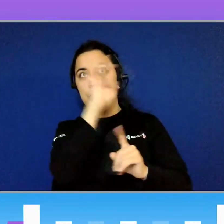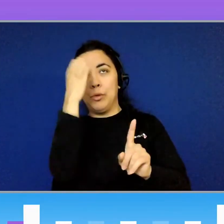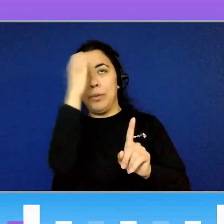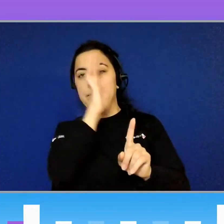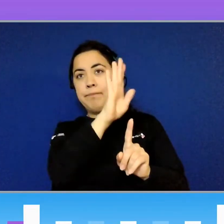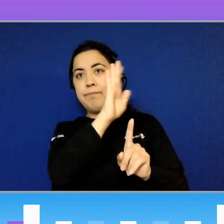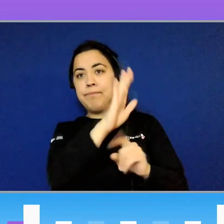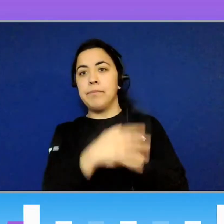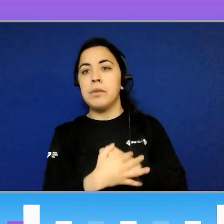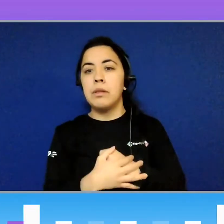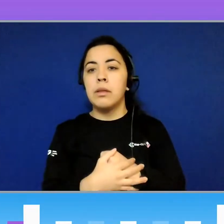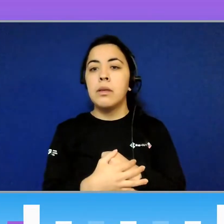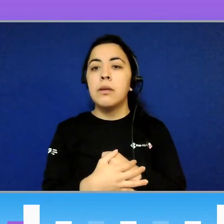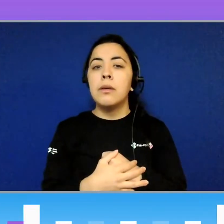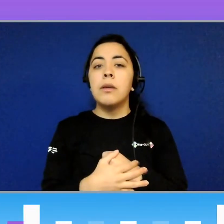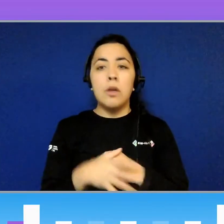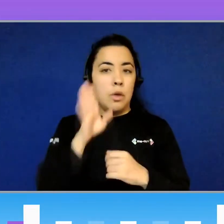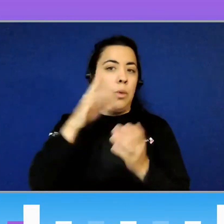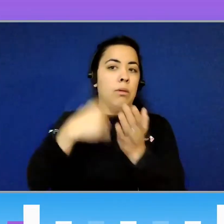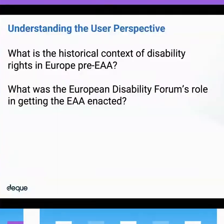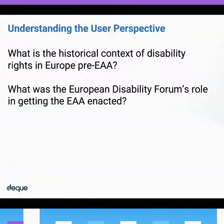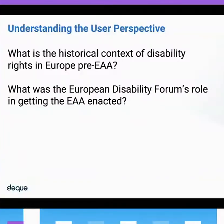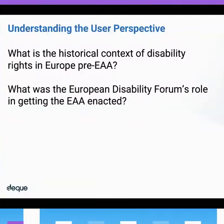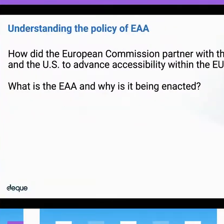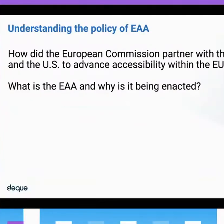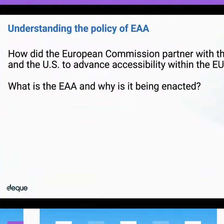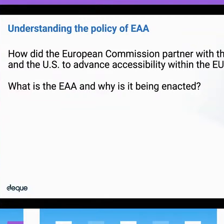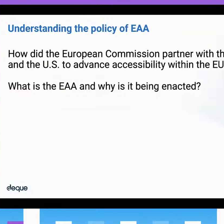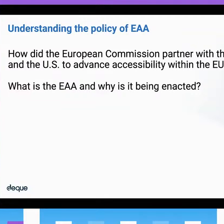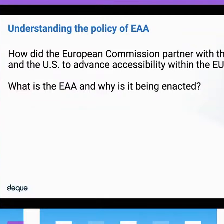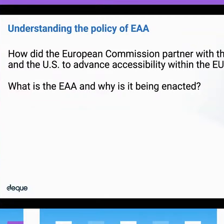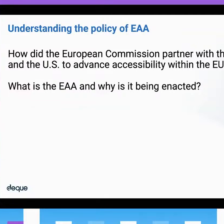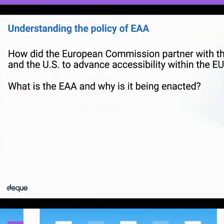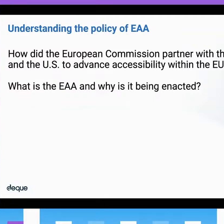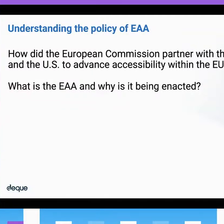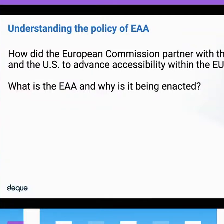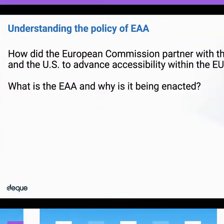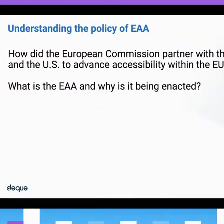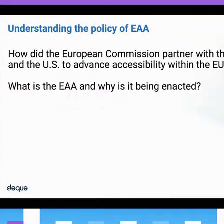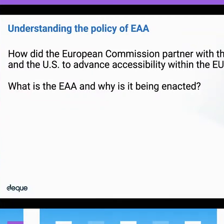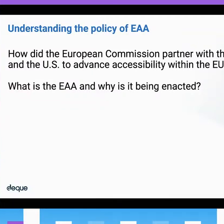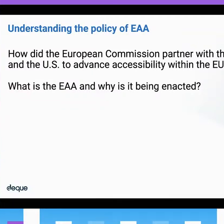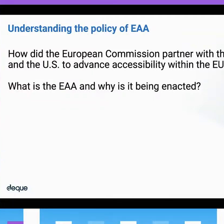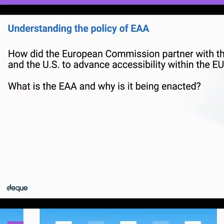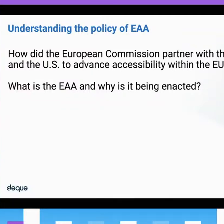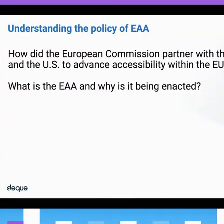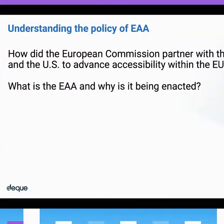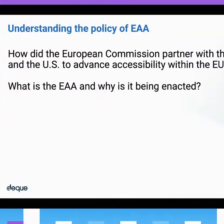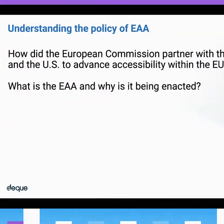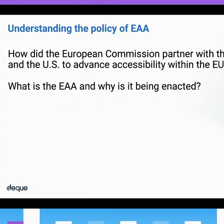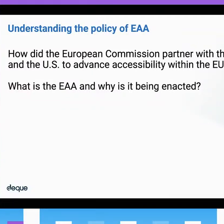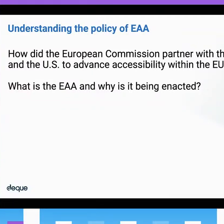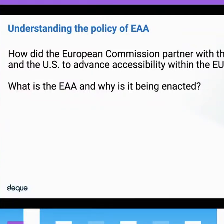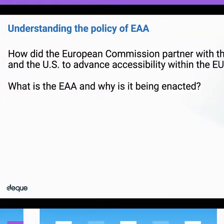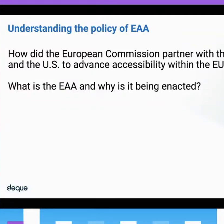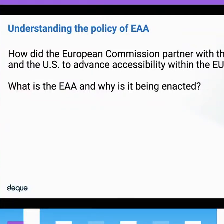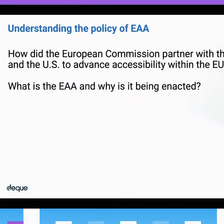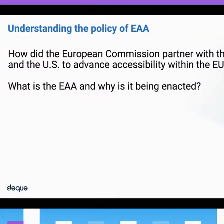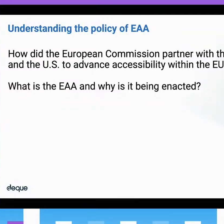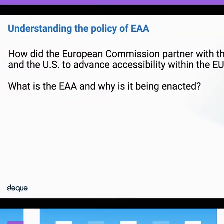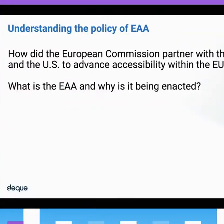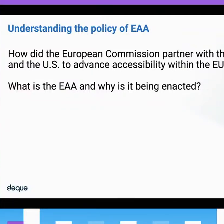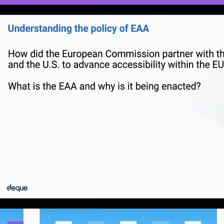Thank you, Alejandro. So let's turn to EMA. How did the European Commission partner with the EDF and